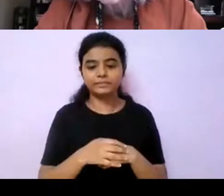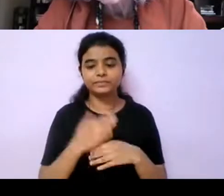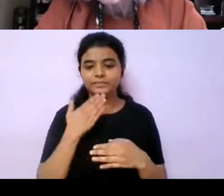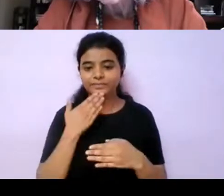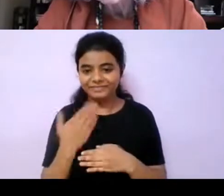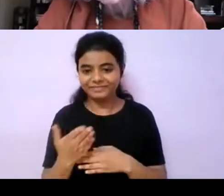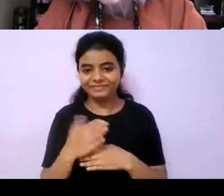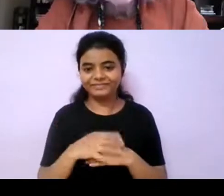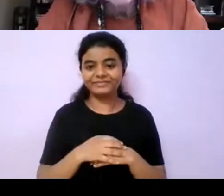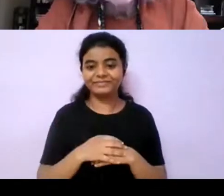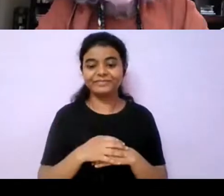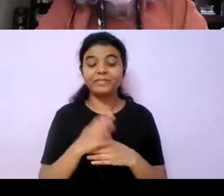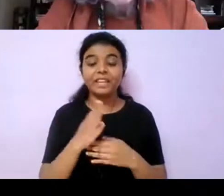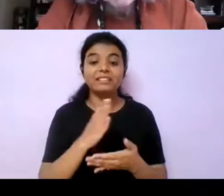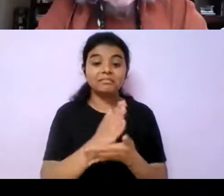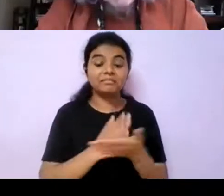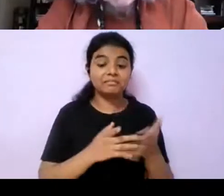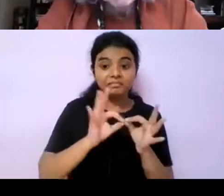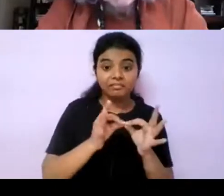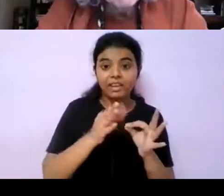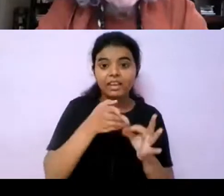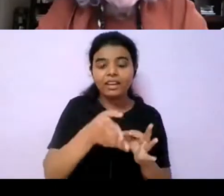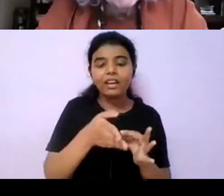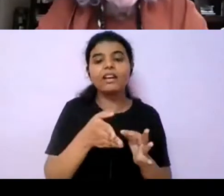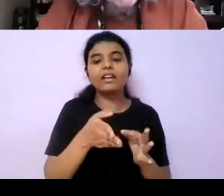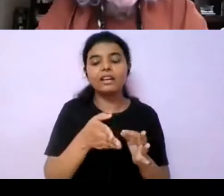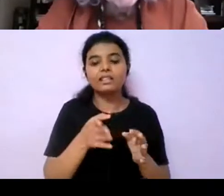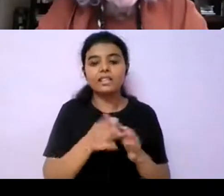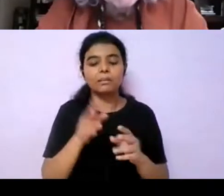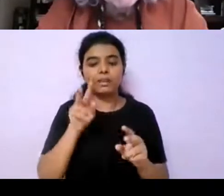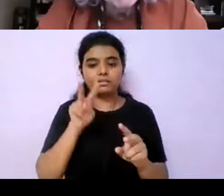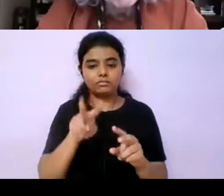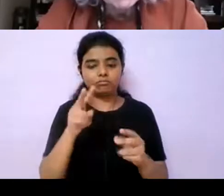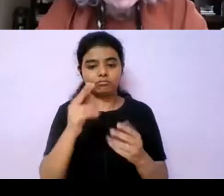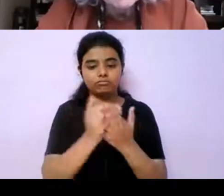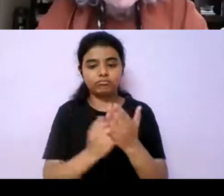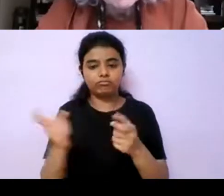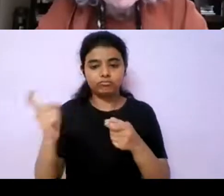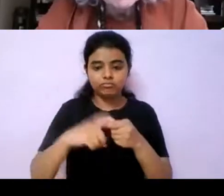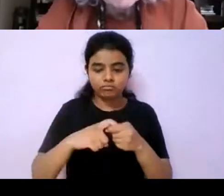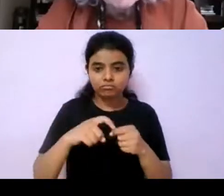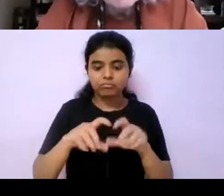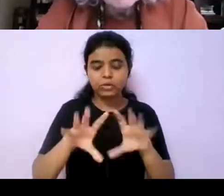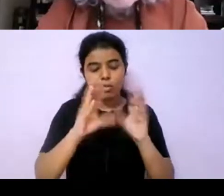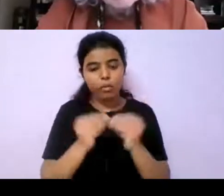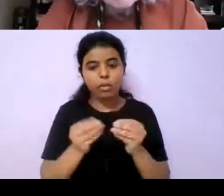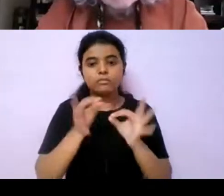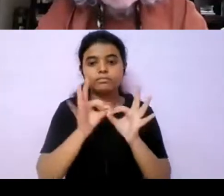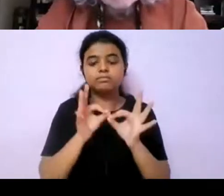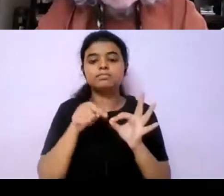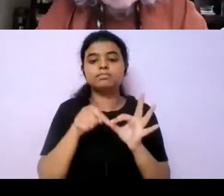being out there and interpreting these lectures with